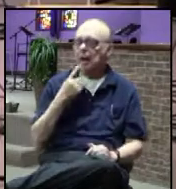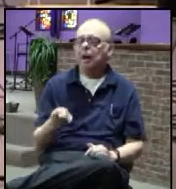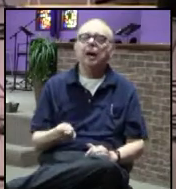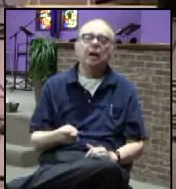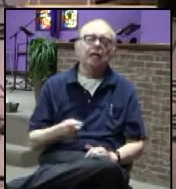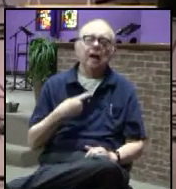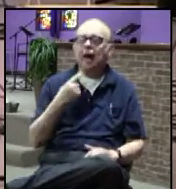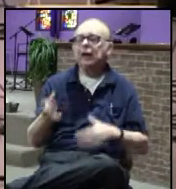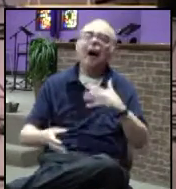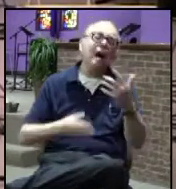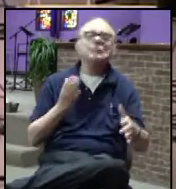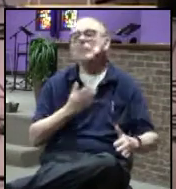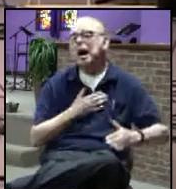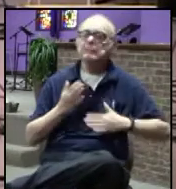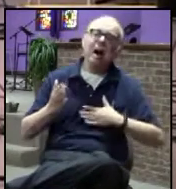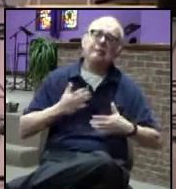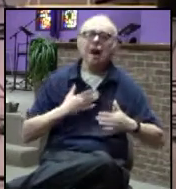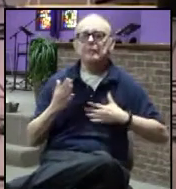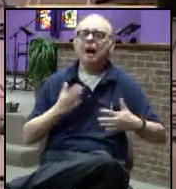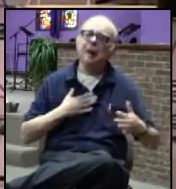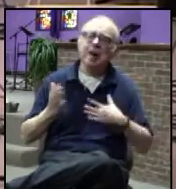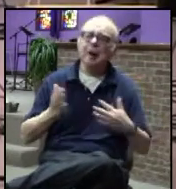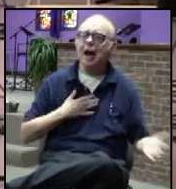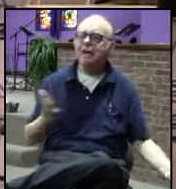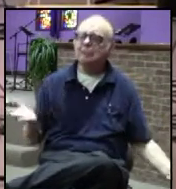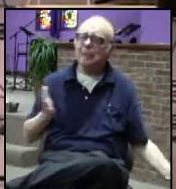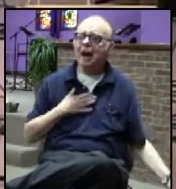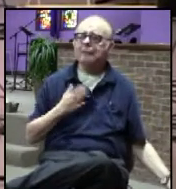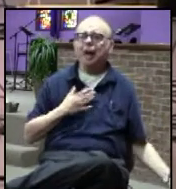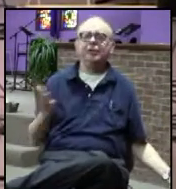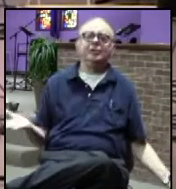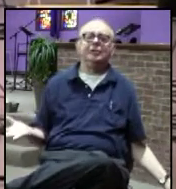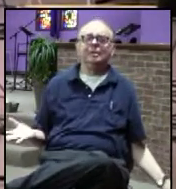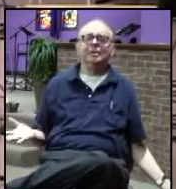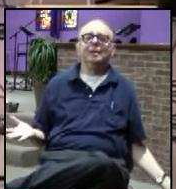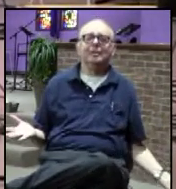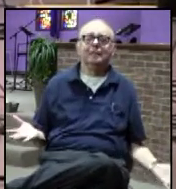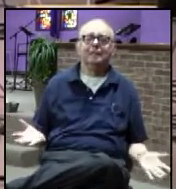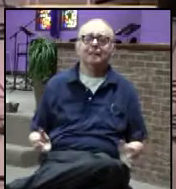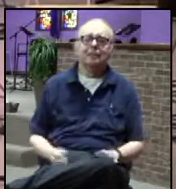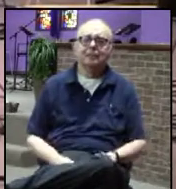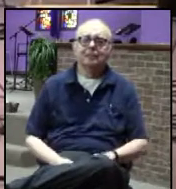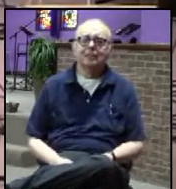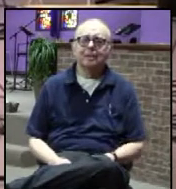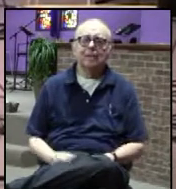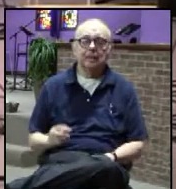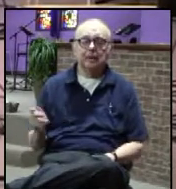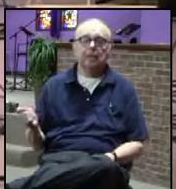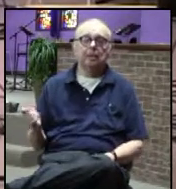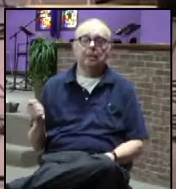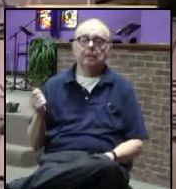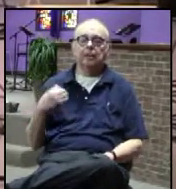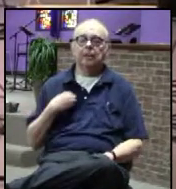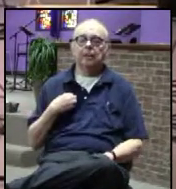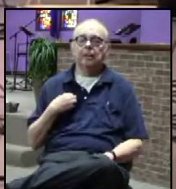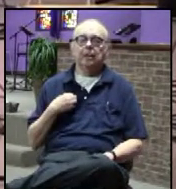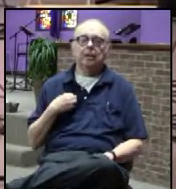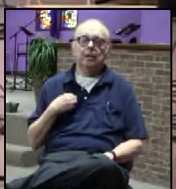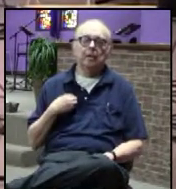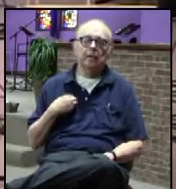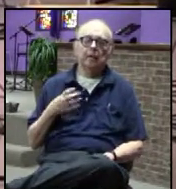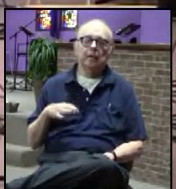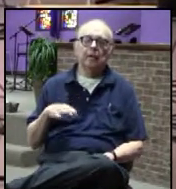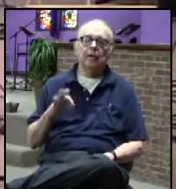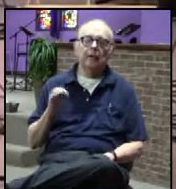hollering, mine, mine, mine, mine, mine, mine, mine, mine. And so if you ever haven't watched Finding